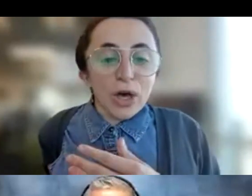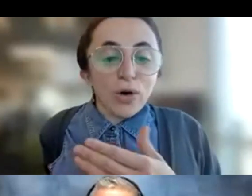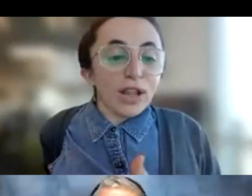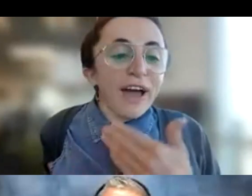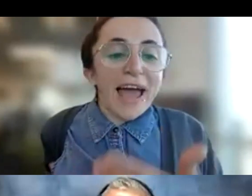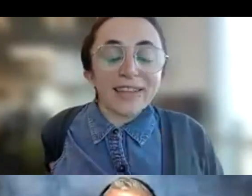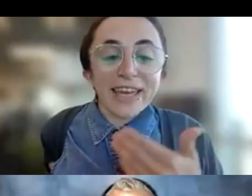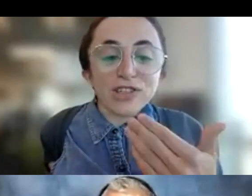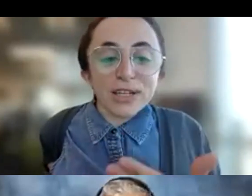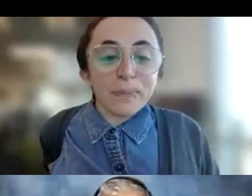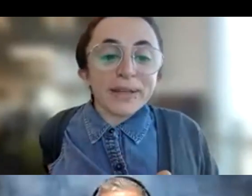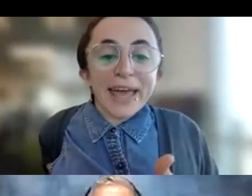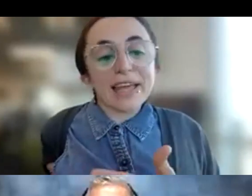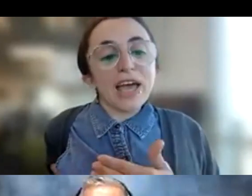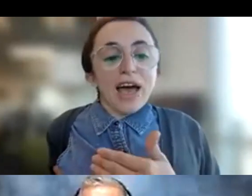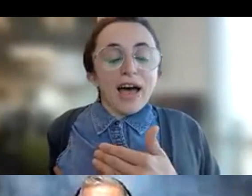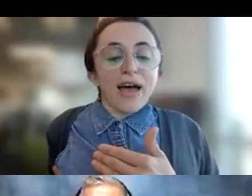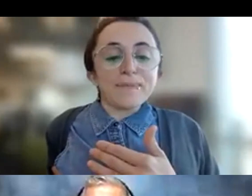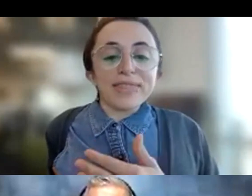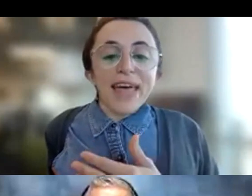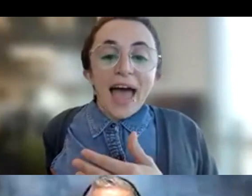the Qualified Allocation Plan,